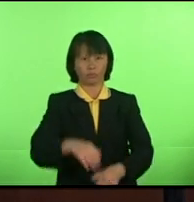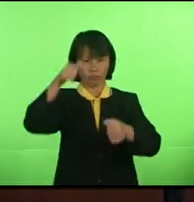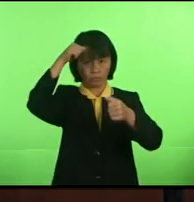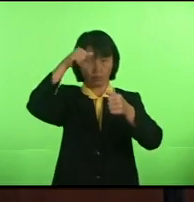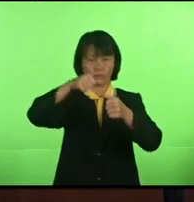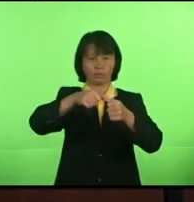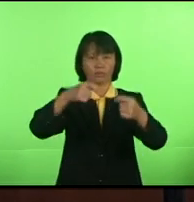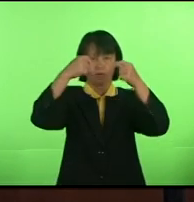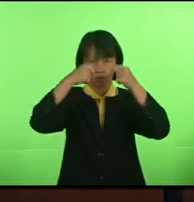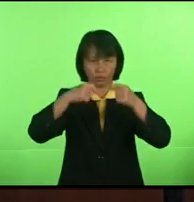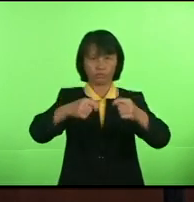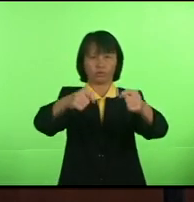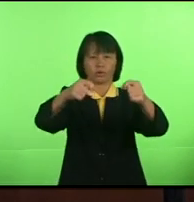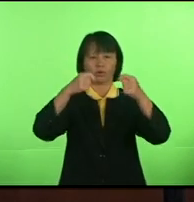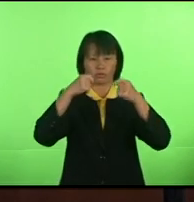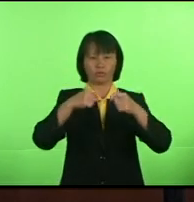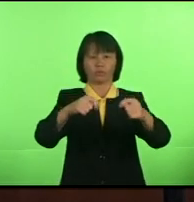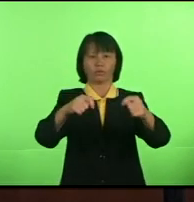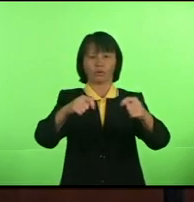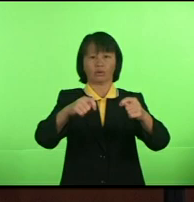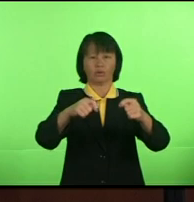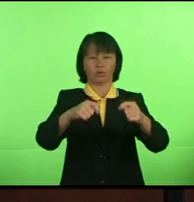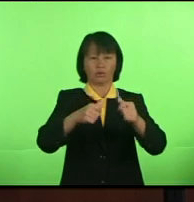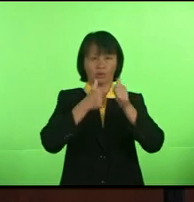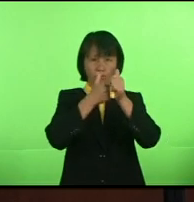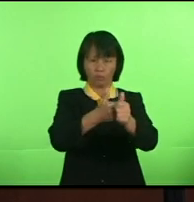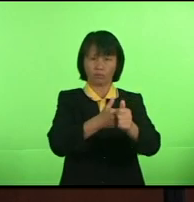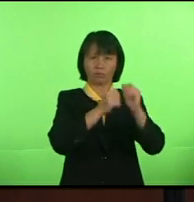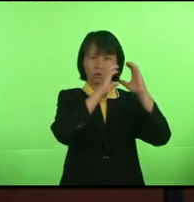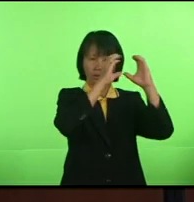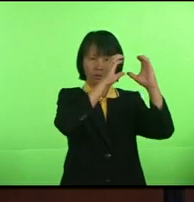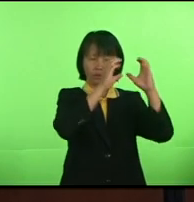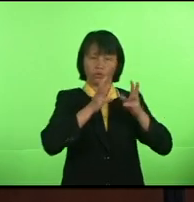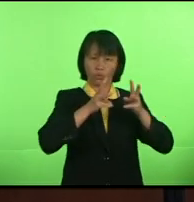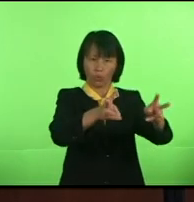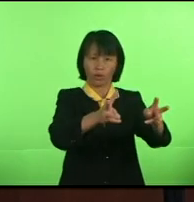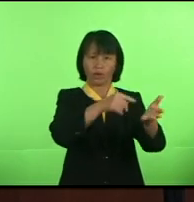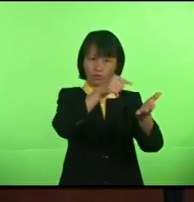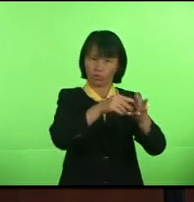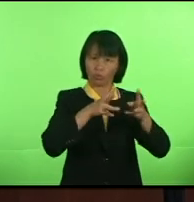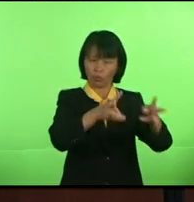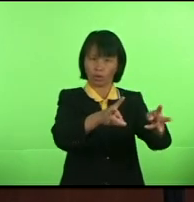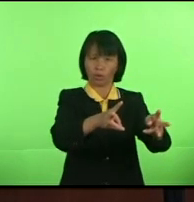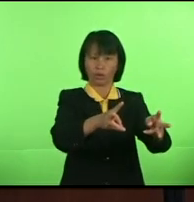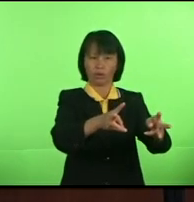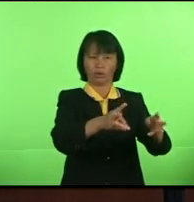remember, try to follow this type of layout, because if